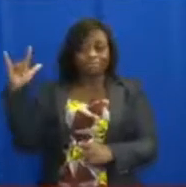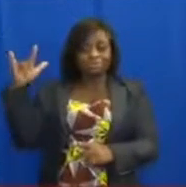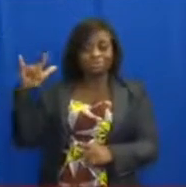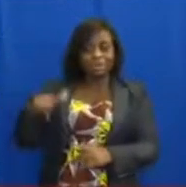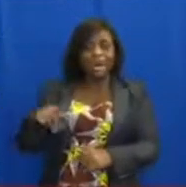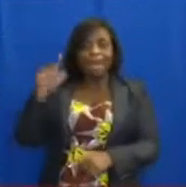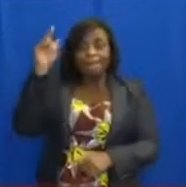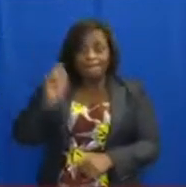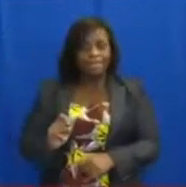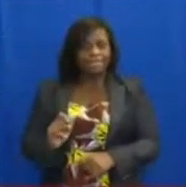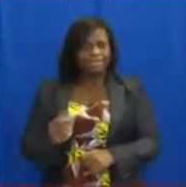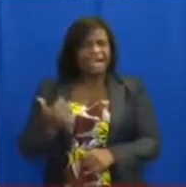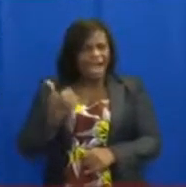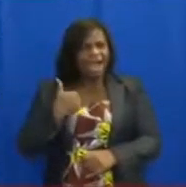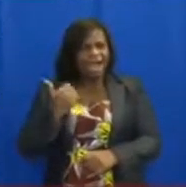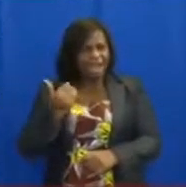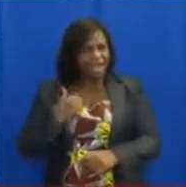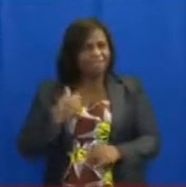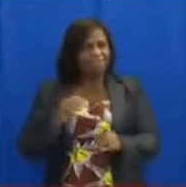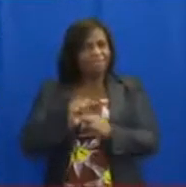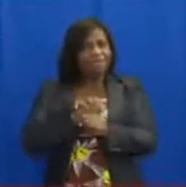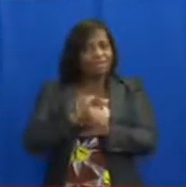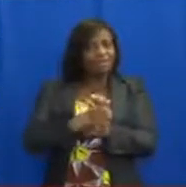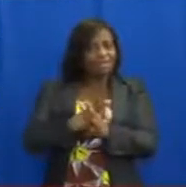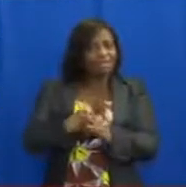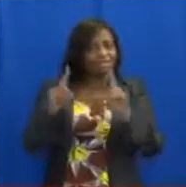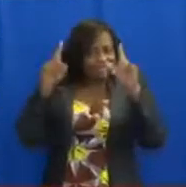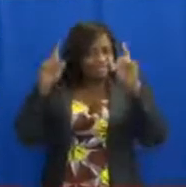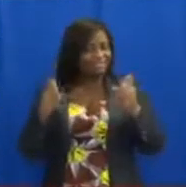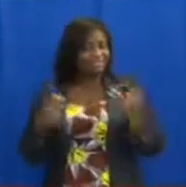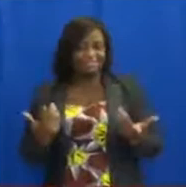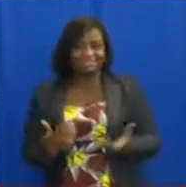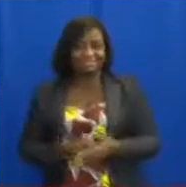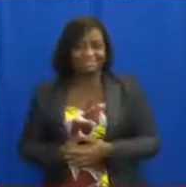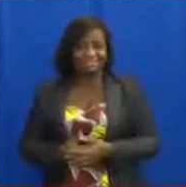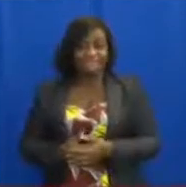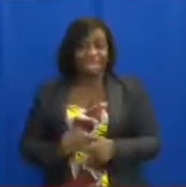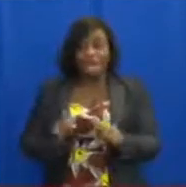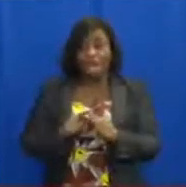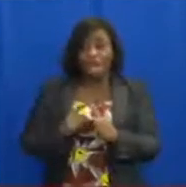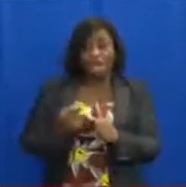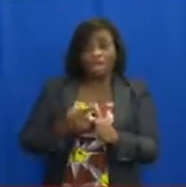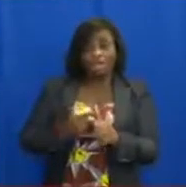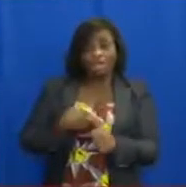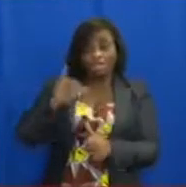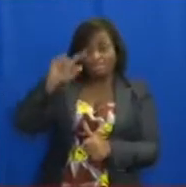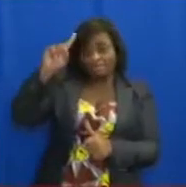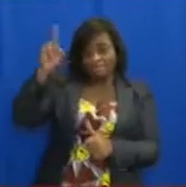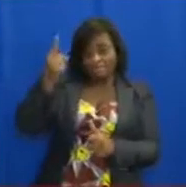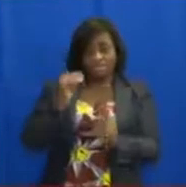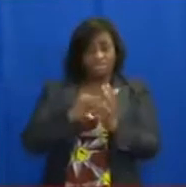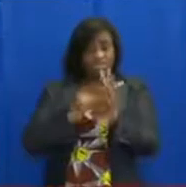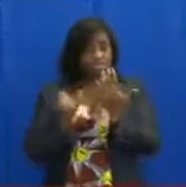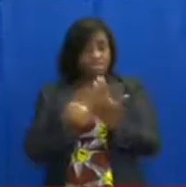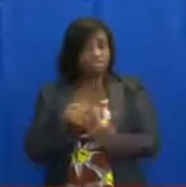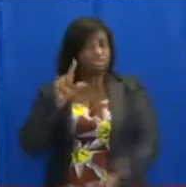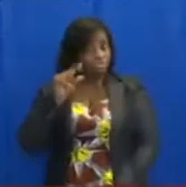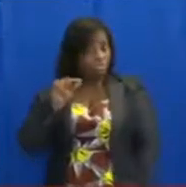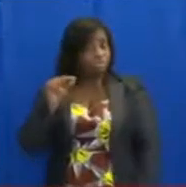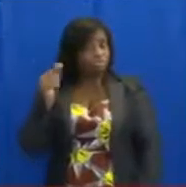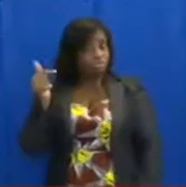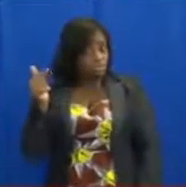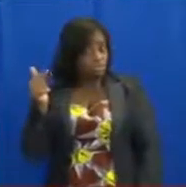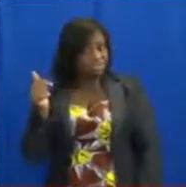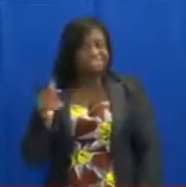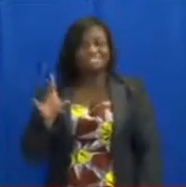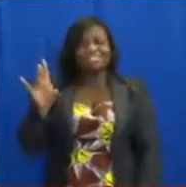to be subjected to a mandatory COVID test. As of 1st January 2021,